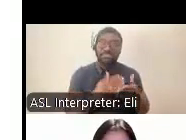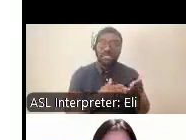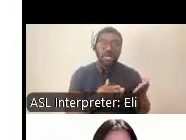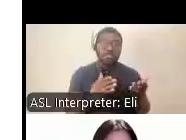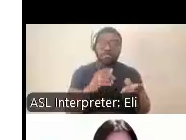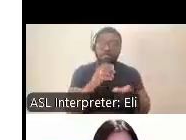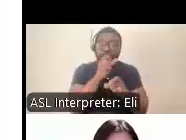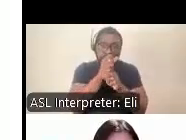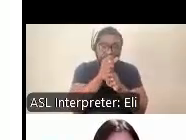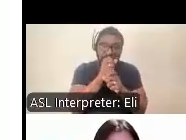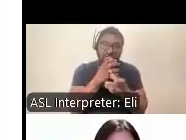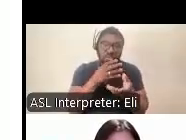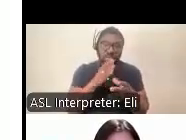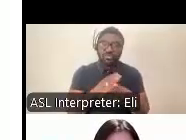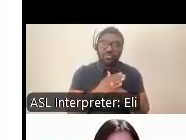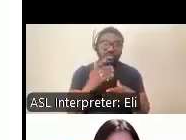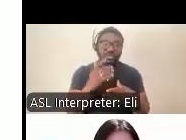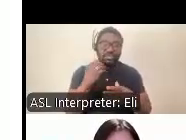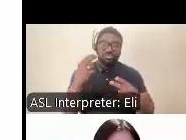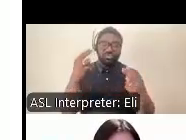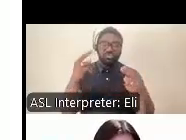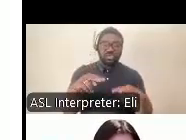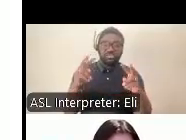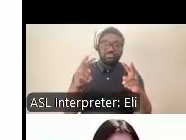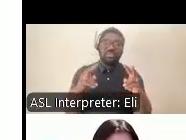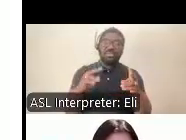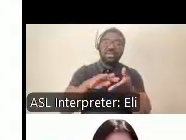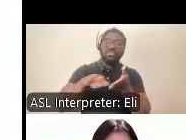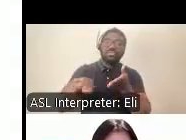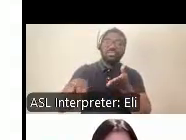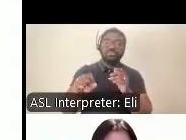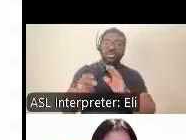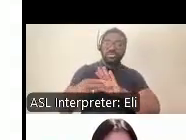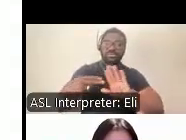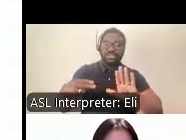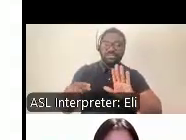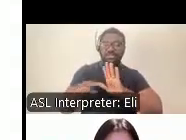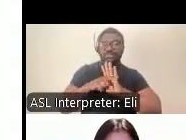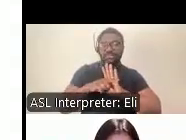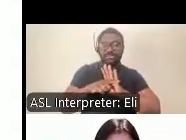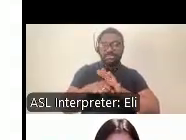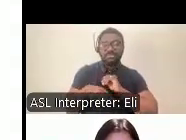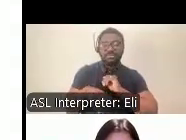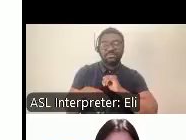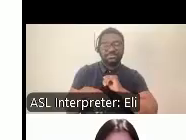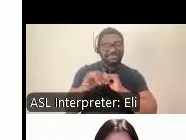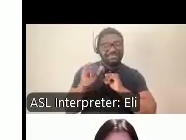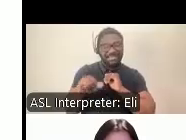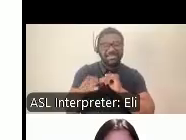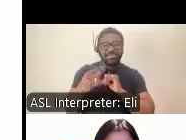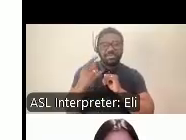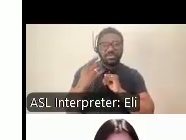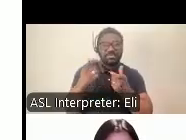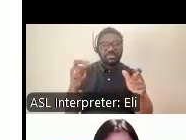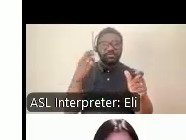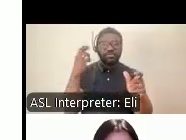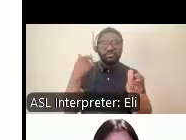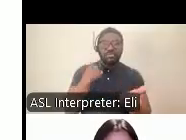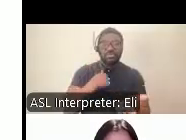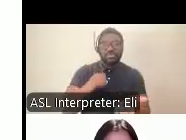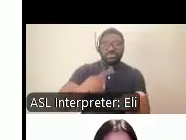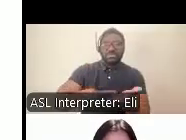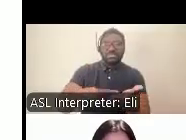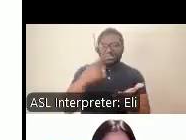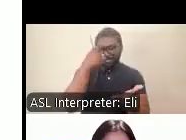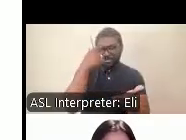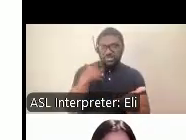out of fear of judgment, exclusion, or stigma. This is a key reason we talk about mental health conditions and